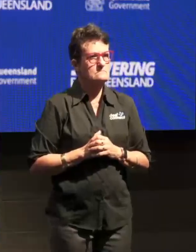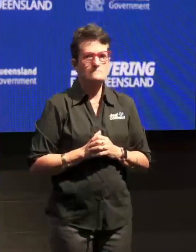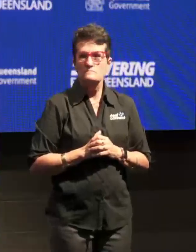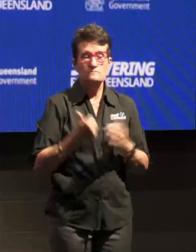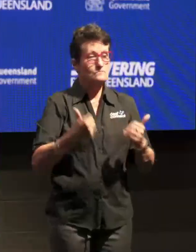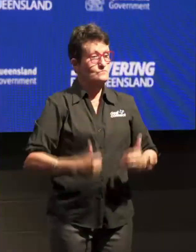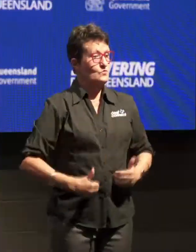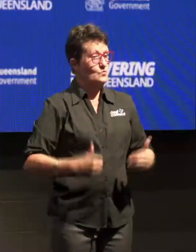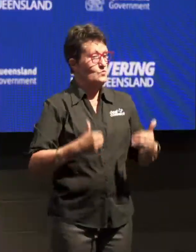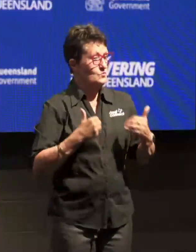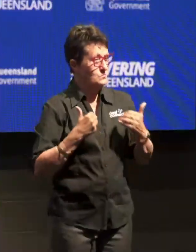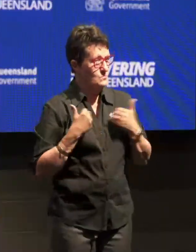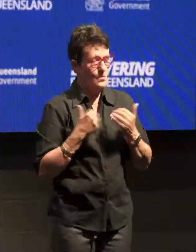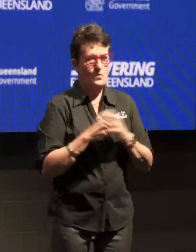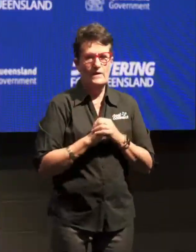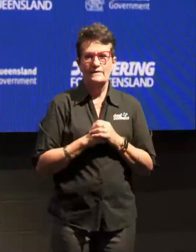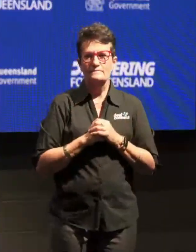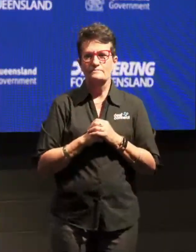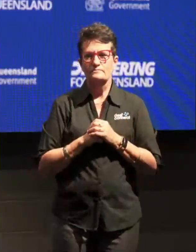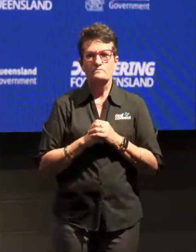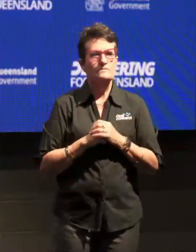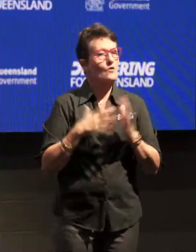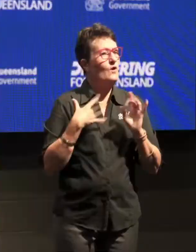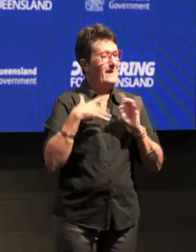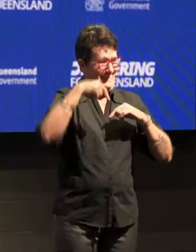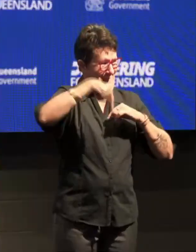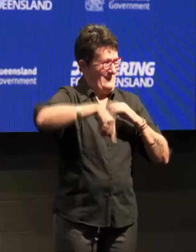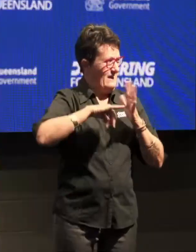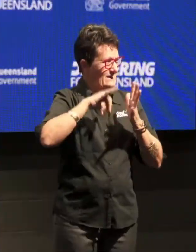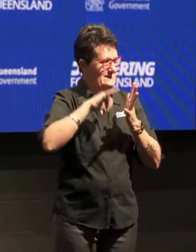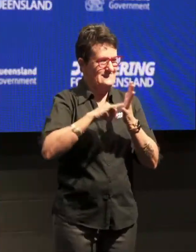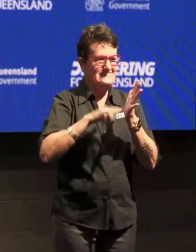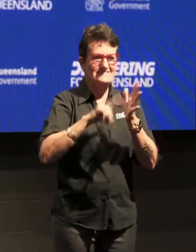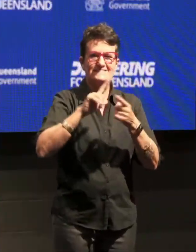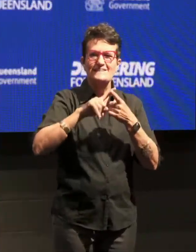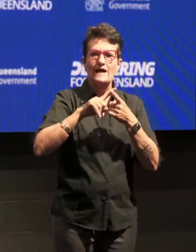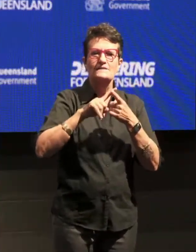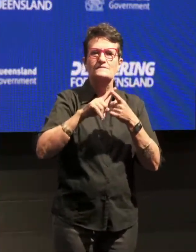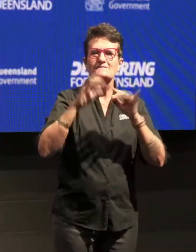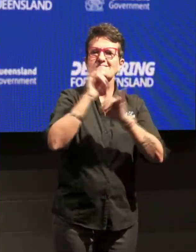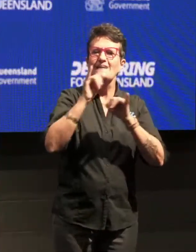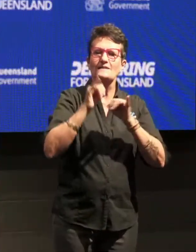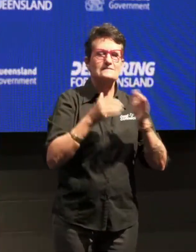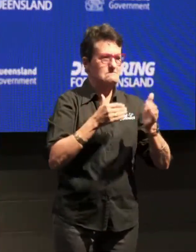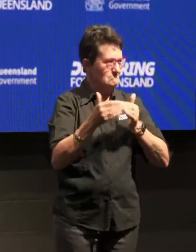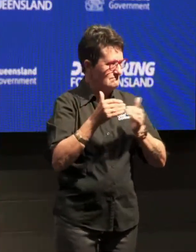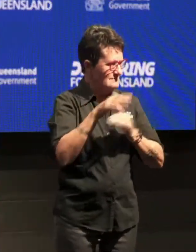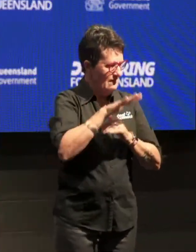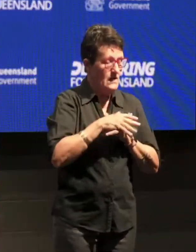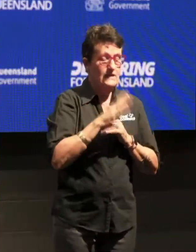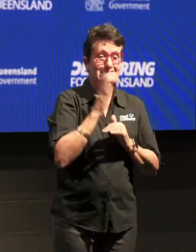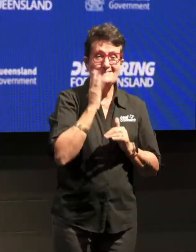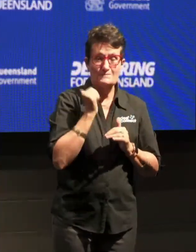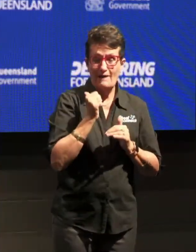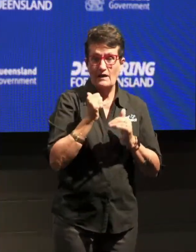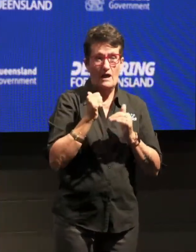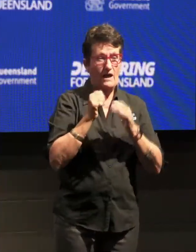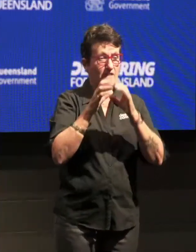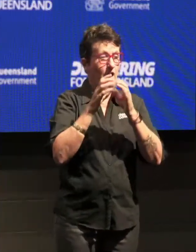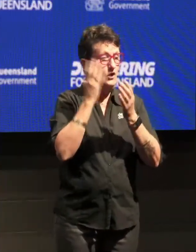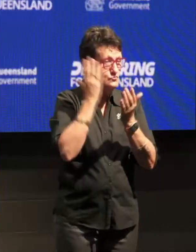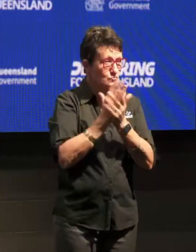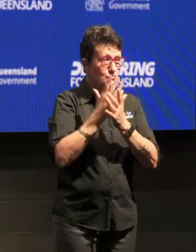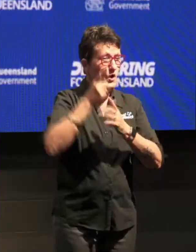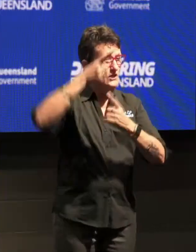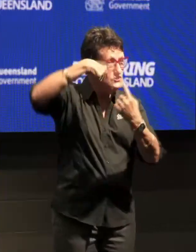Good morning. So at the State Disaster Coordination Centre, we are planning for both scenarios, whether or not it is a cyclone or a tropical low. Planning